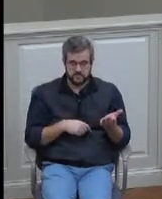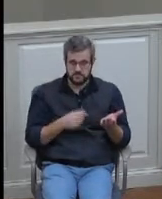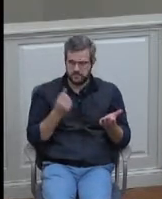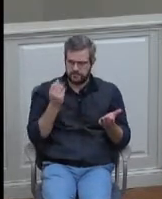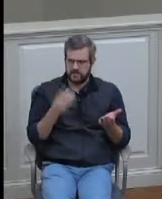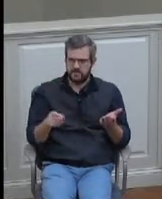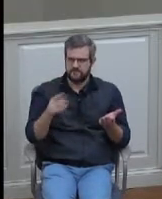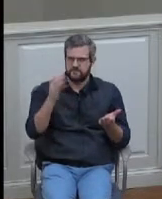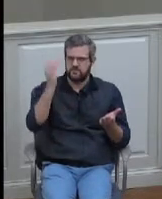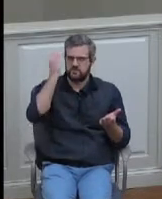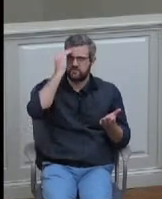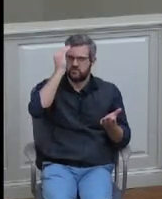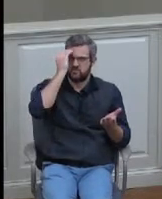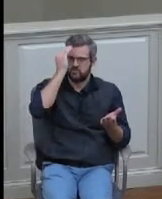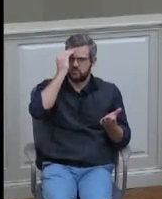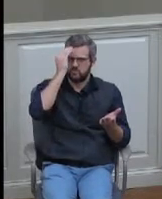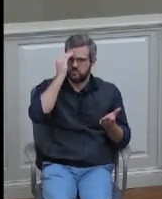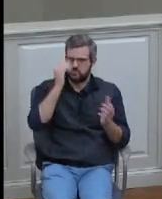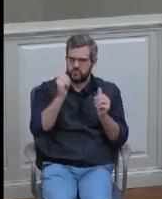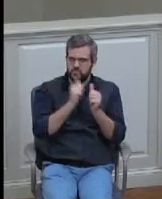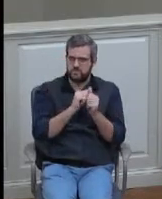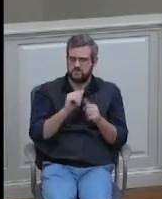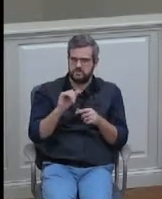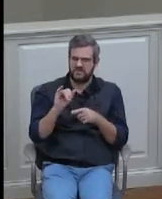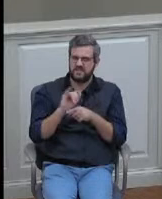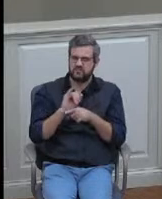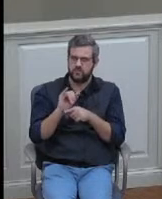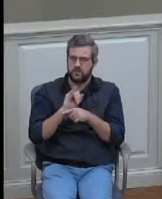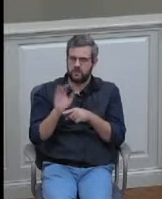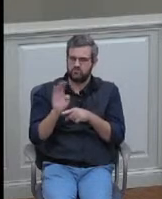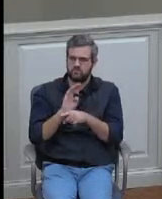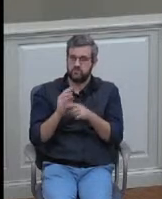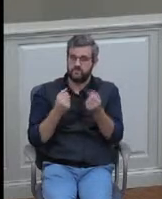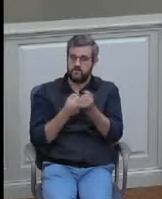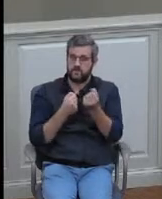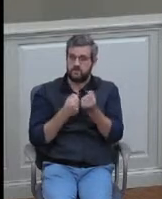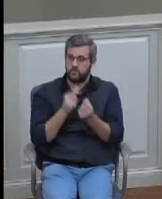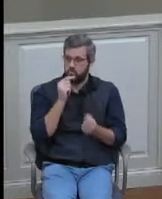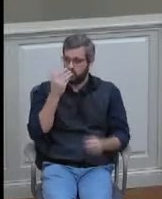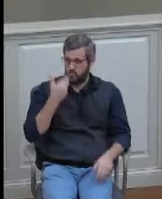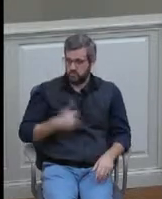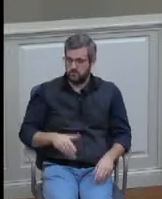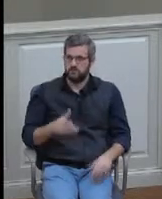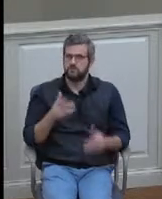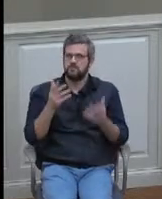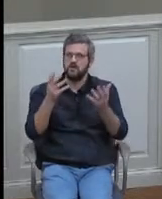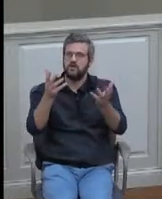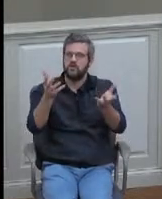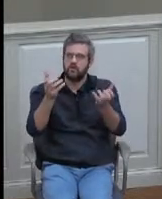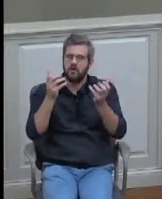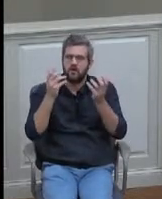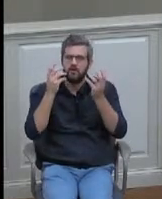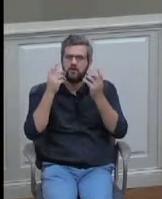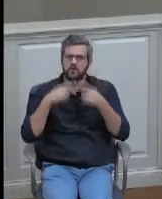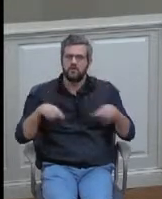be familiar with the Industrial Foundation and who we are, but I just wanted you to